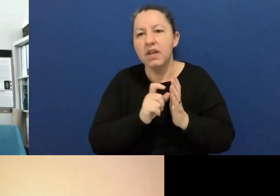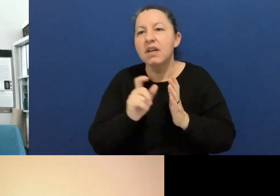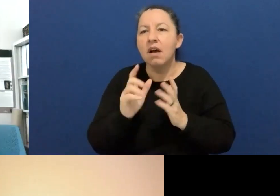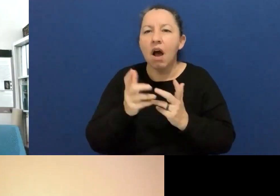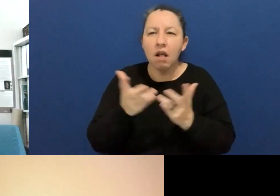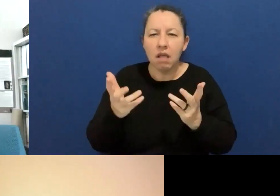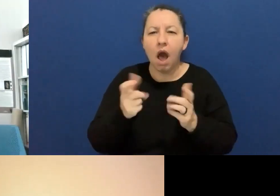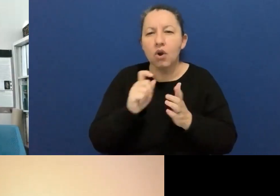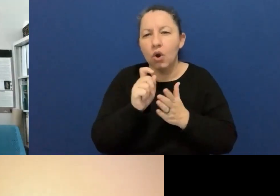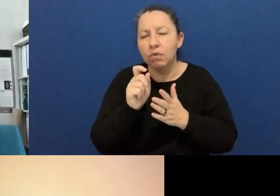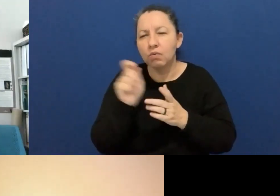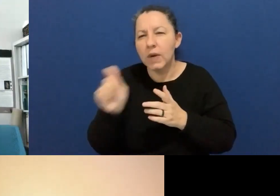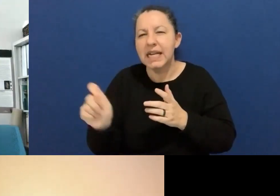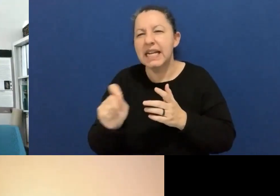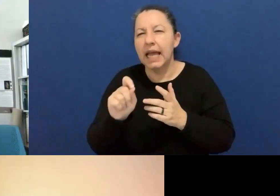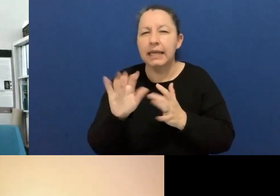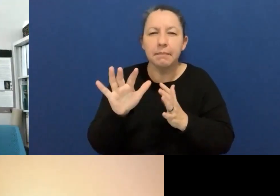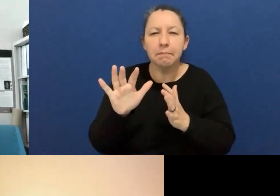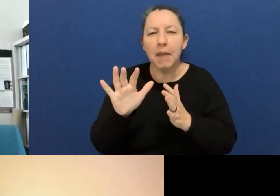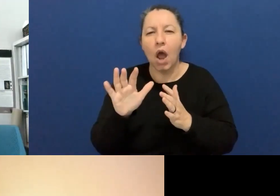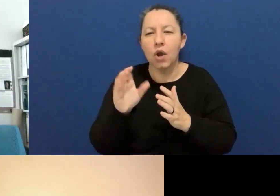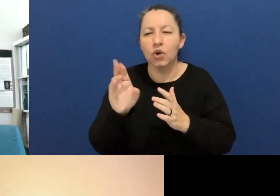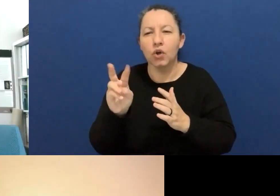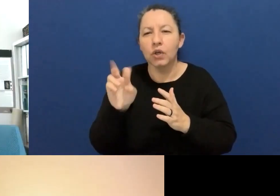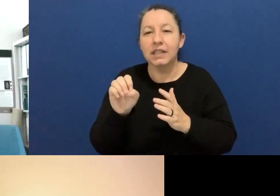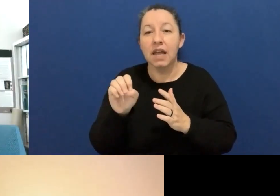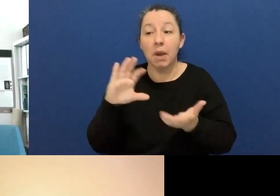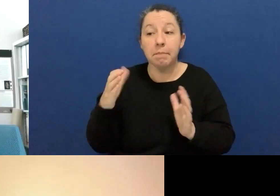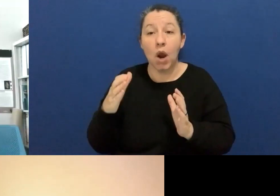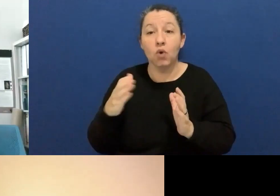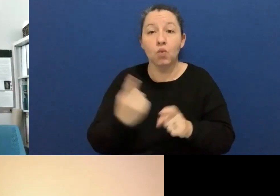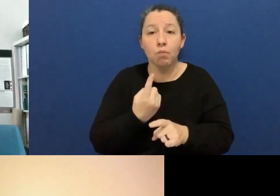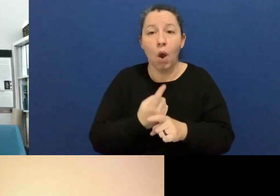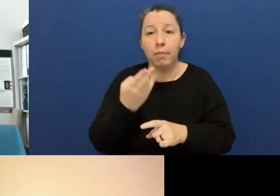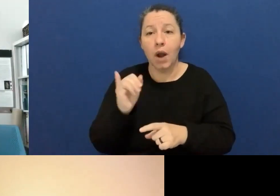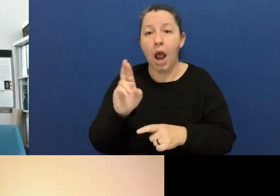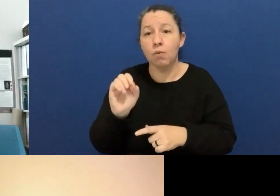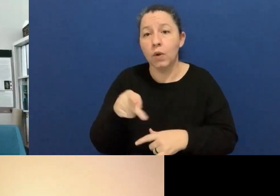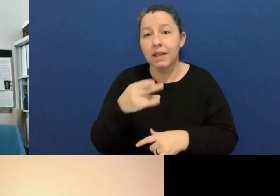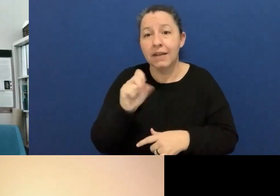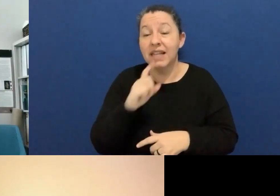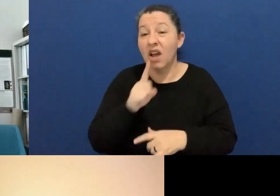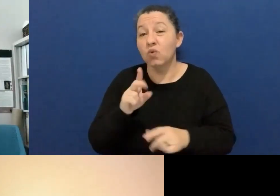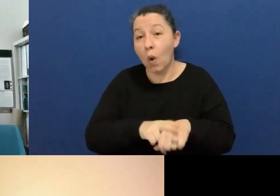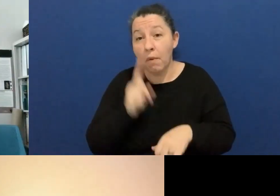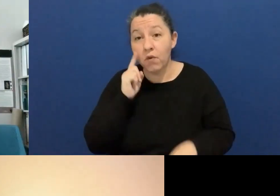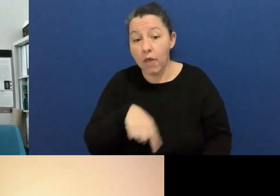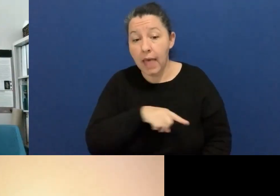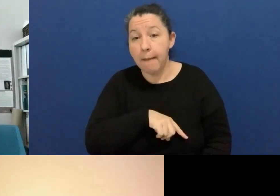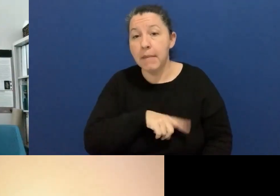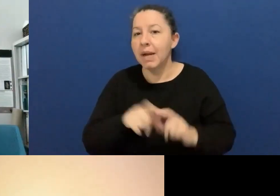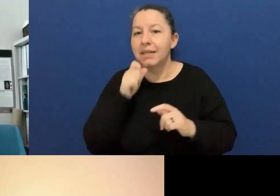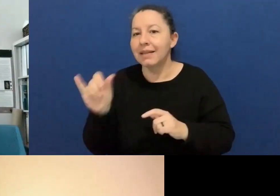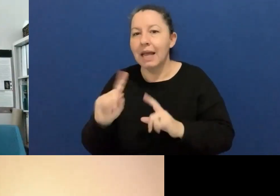cursive as opposed to proper hieroglyphs, which is normal for scribes, but it isn't like temple art type of